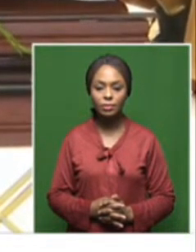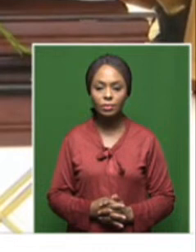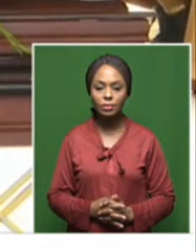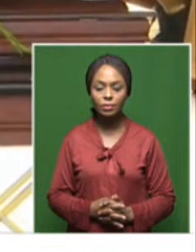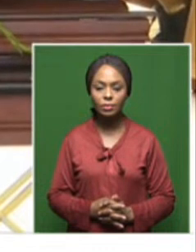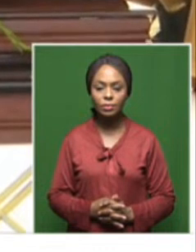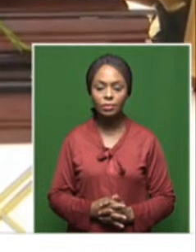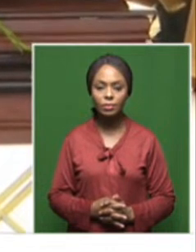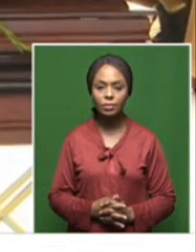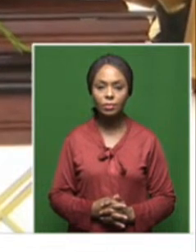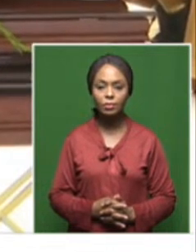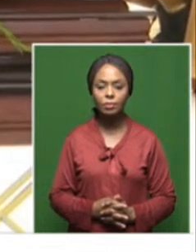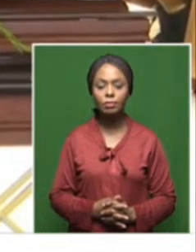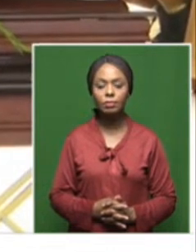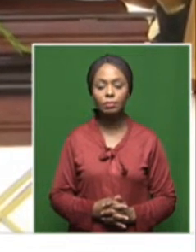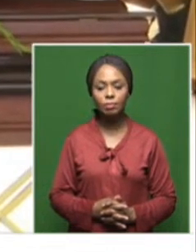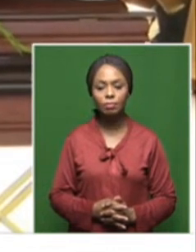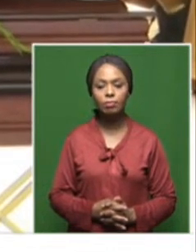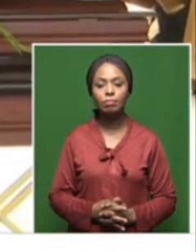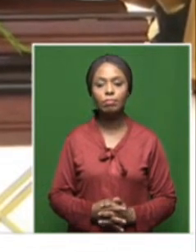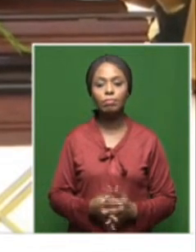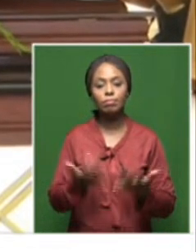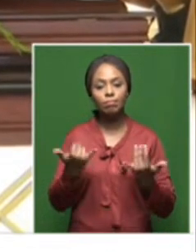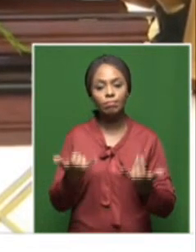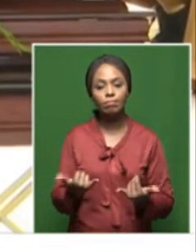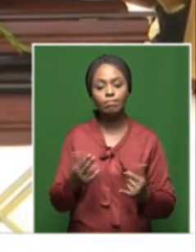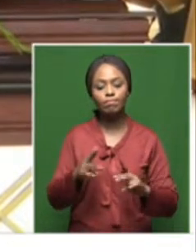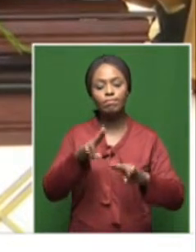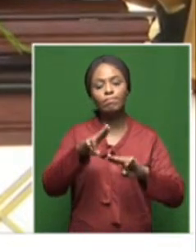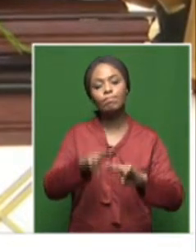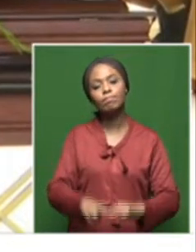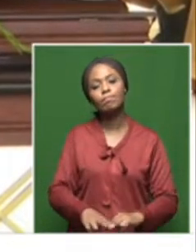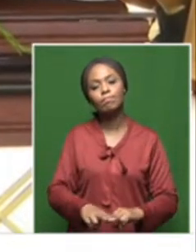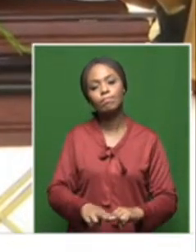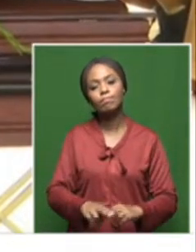We take a seat to listen to the first reading.